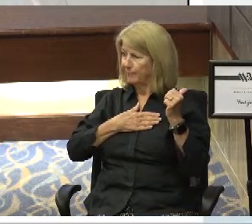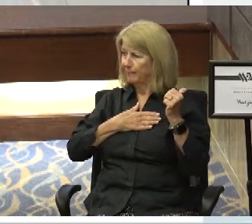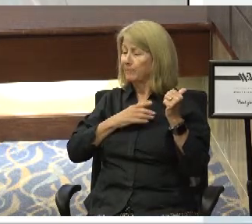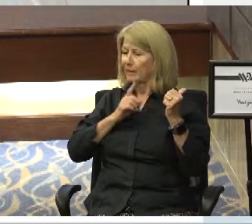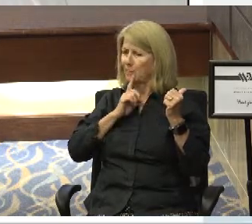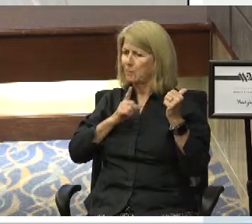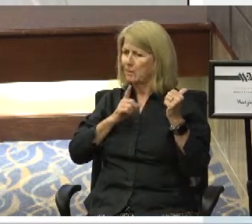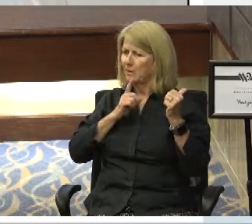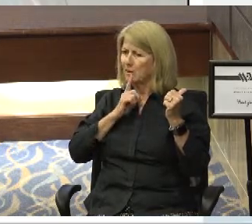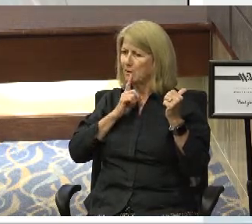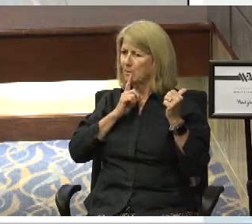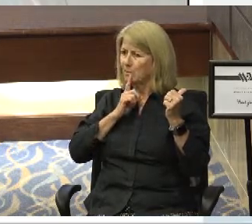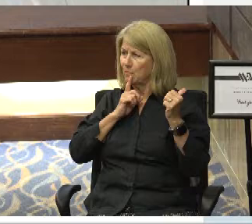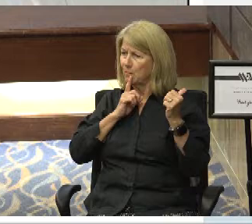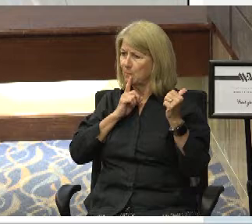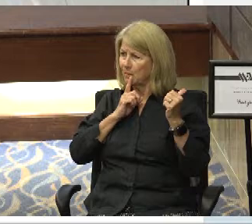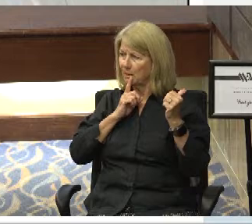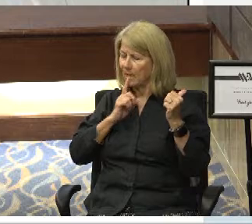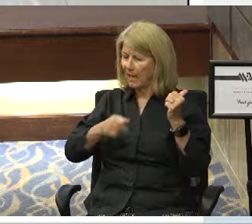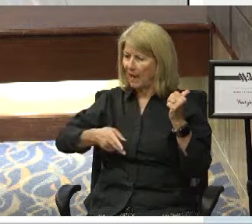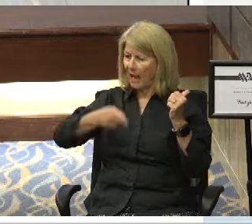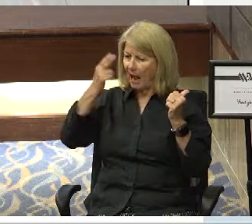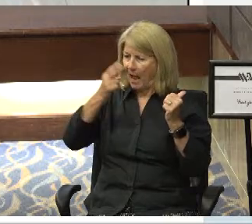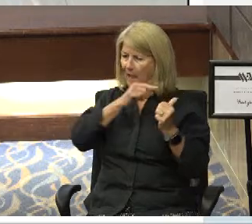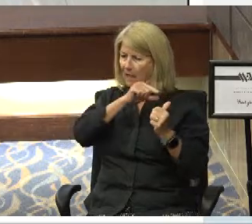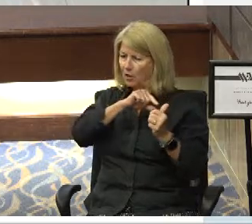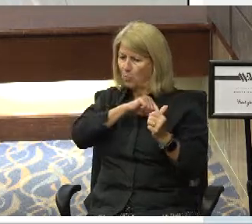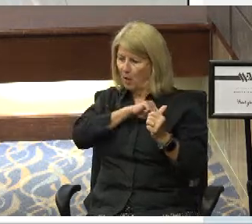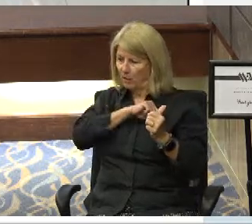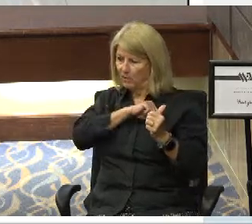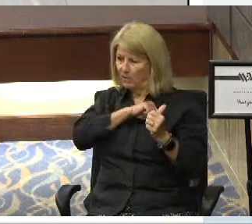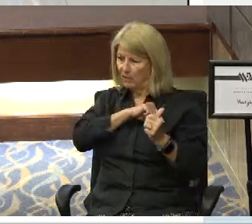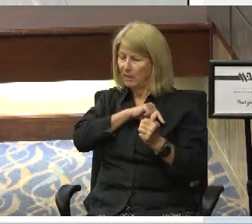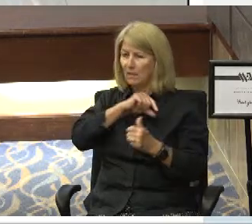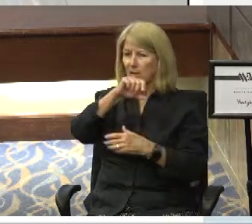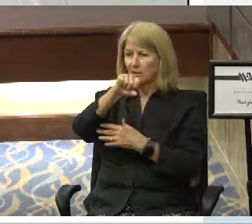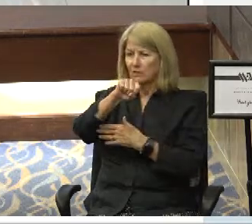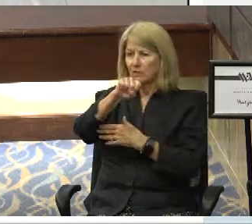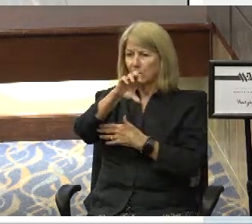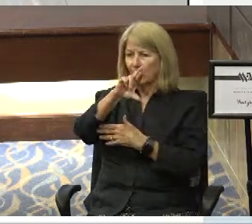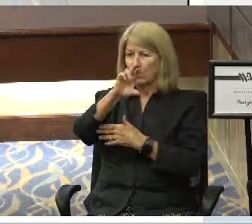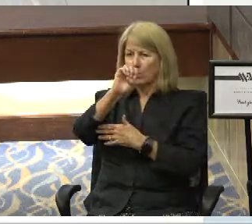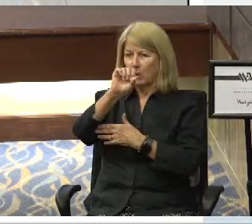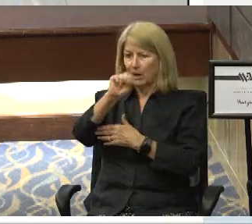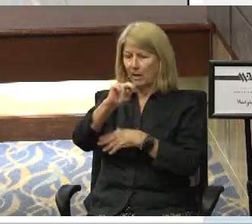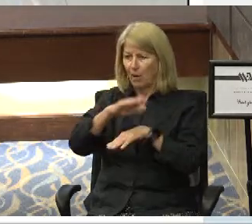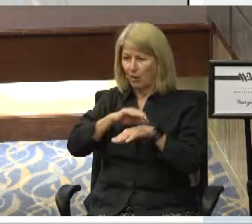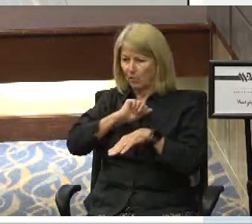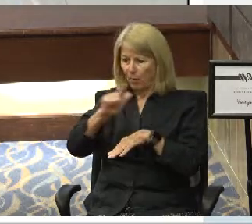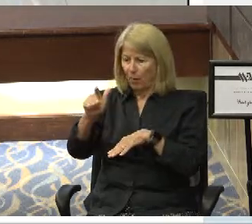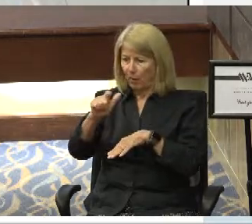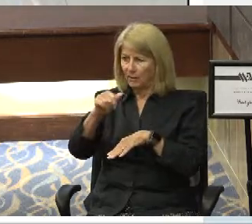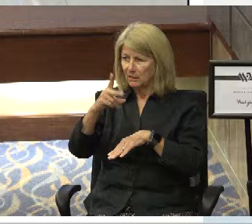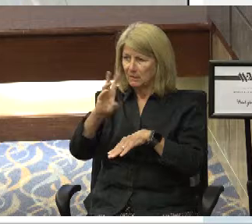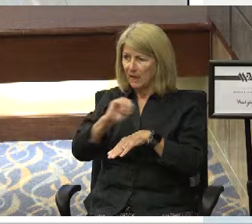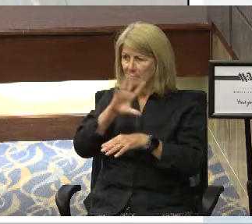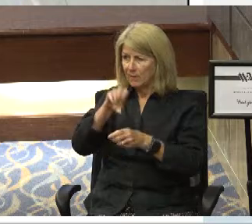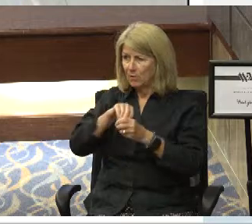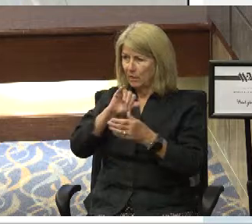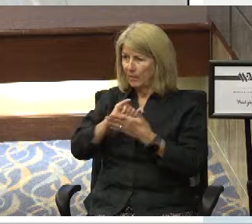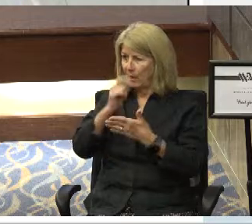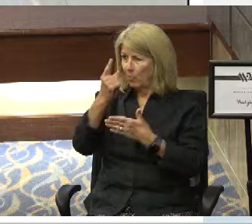Really, really thick, robust, high quality, high level screening on all sides, including that one strip right there that's currently